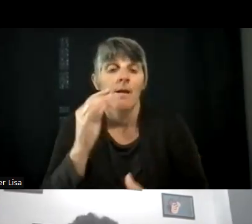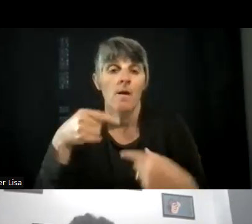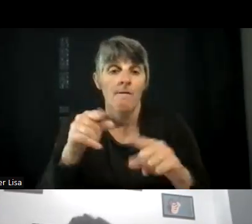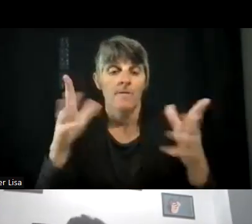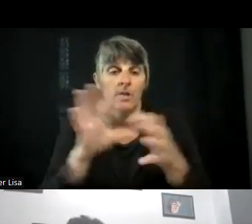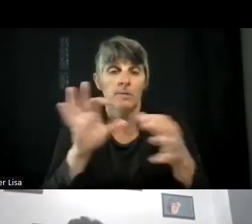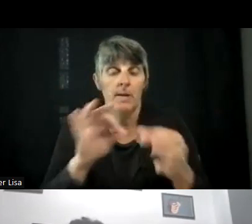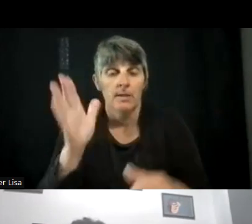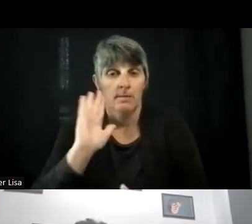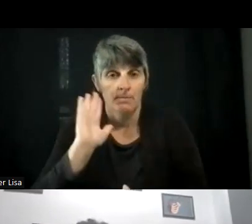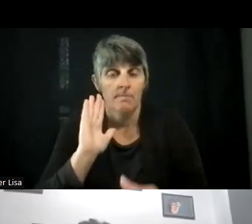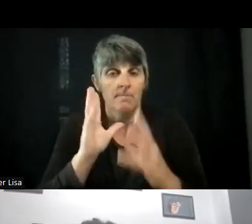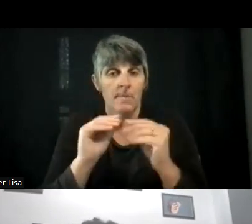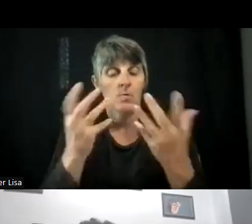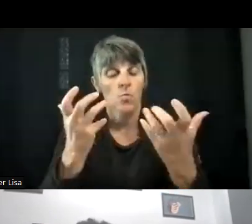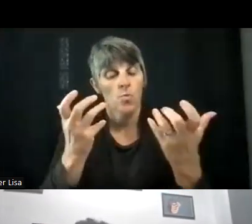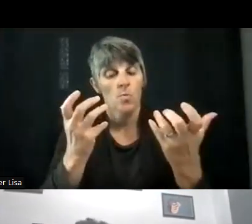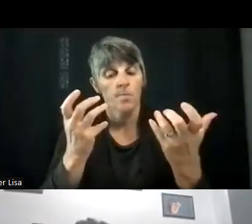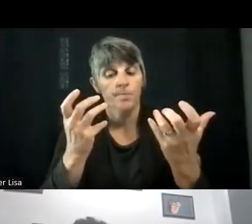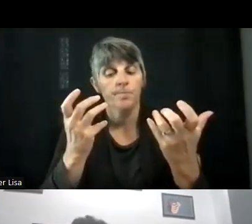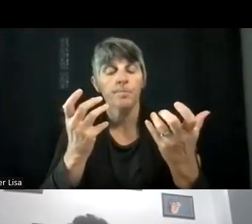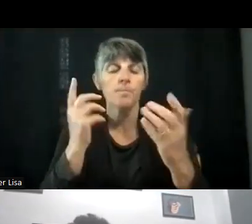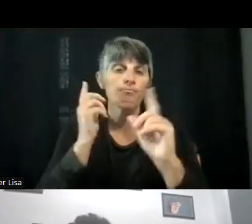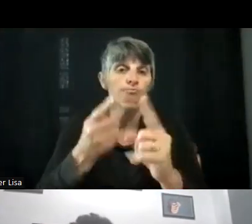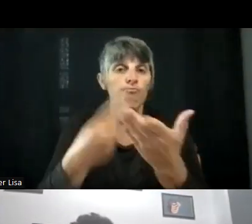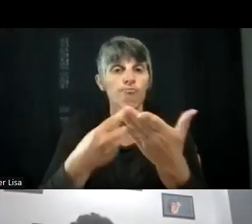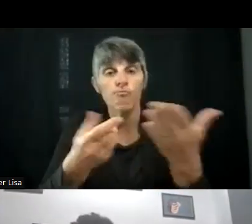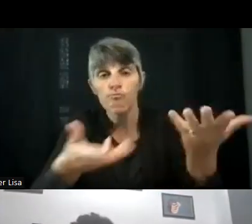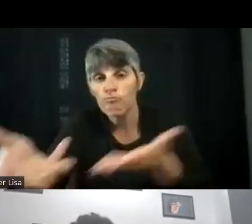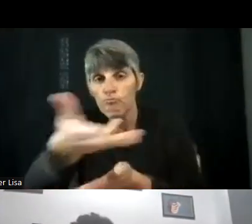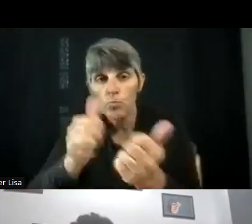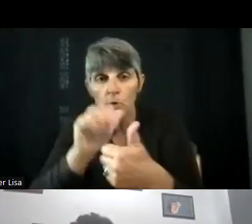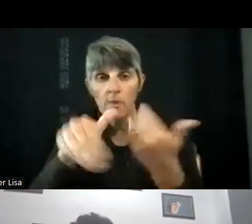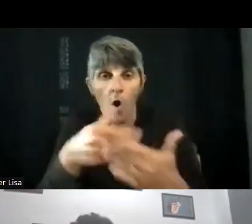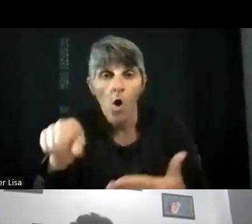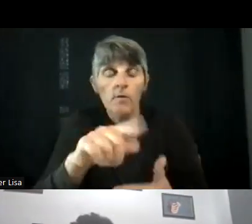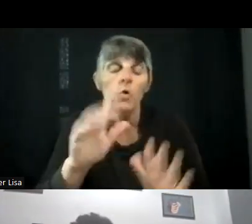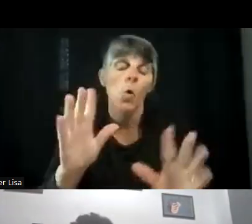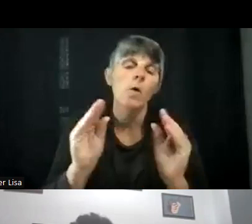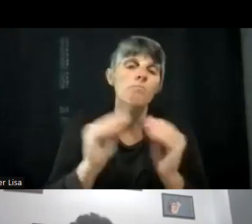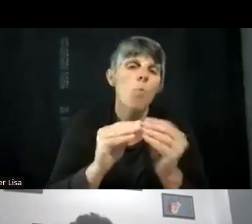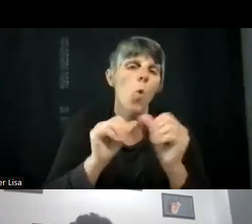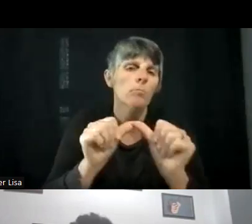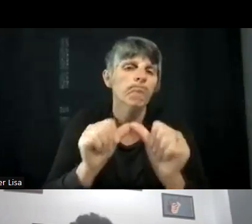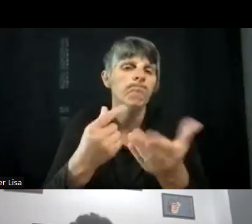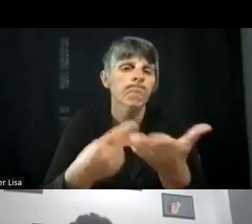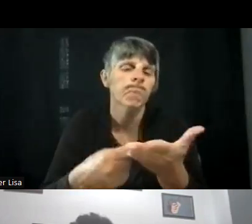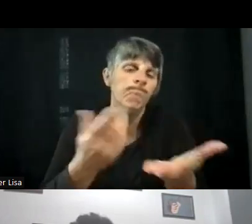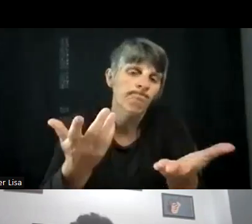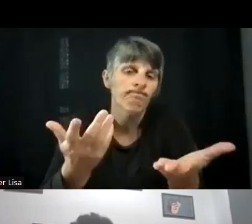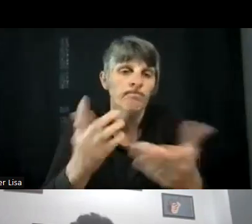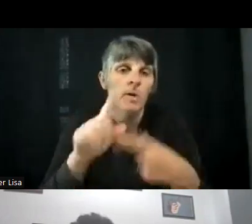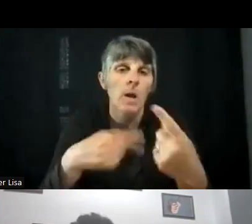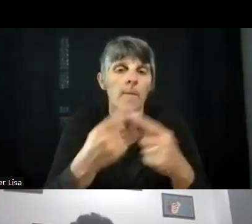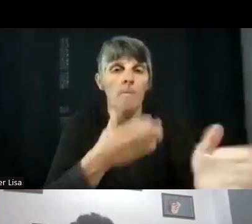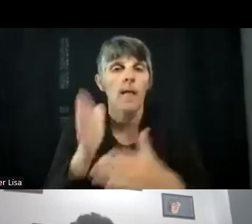mentioned at the last meeting, we want to talk with all of you about, or further the conversation, I should say, about